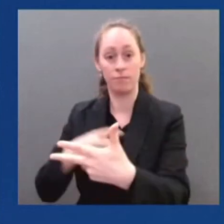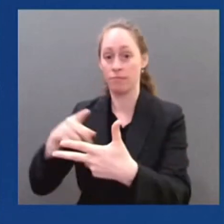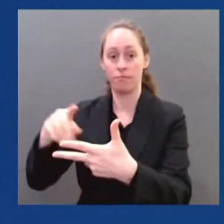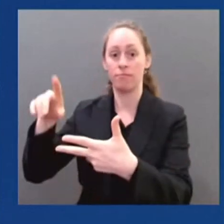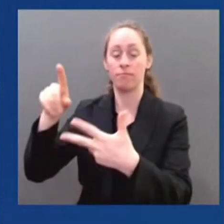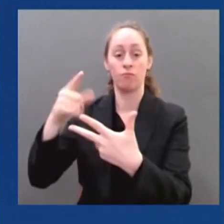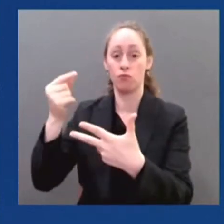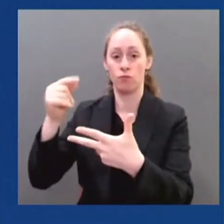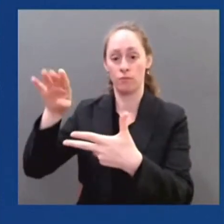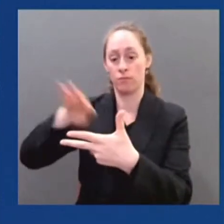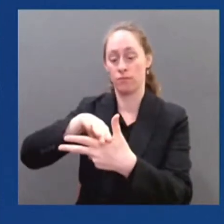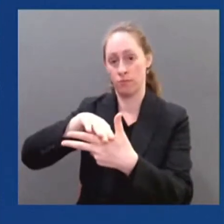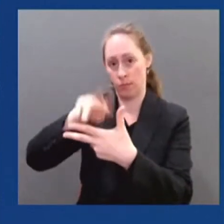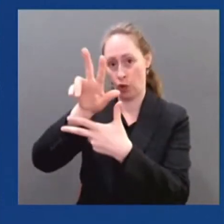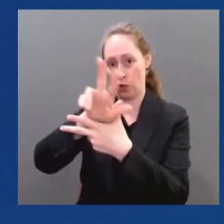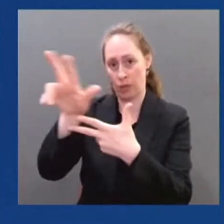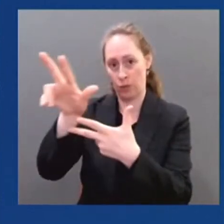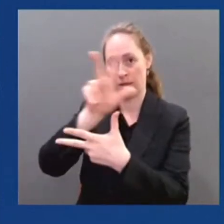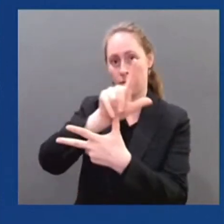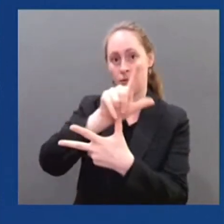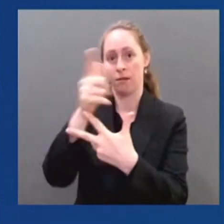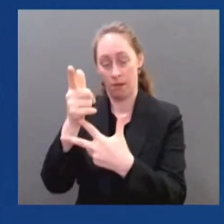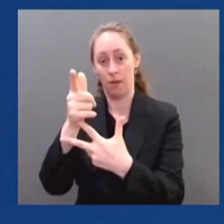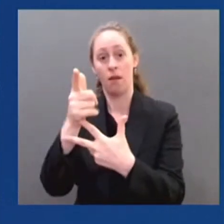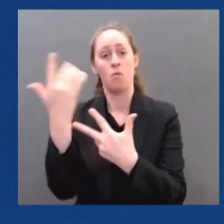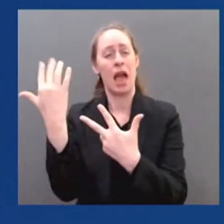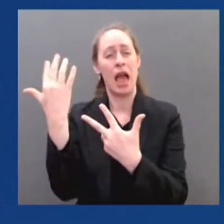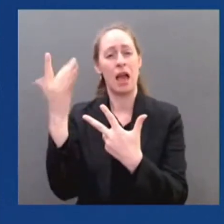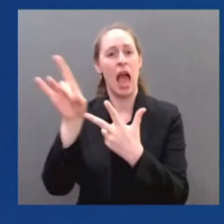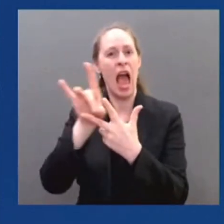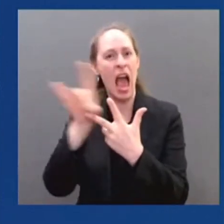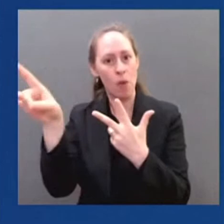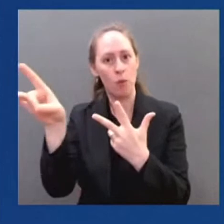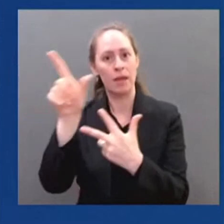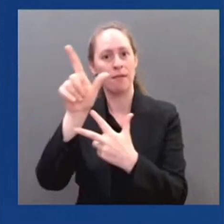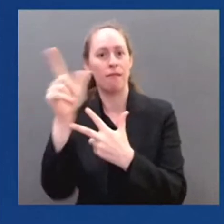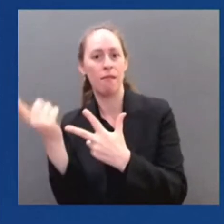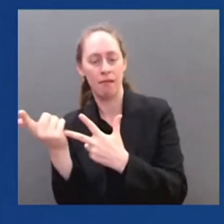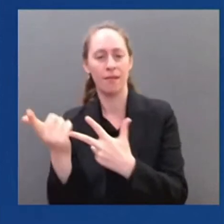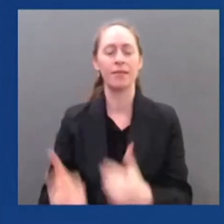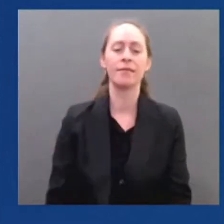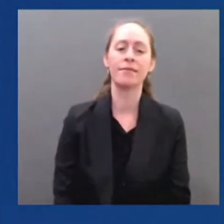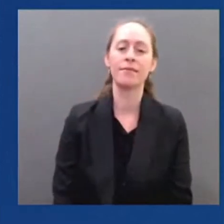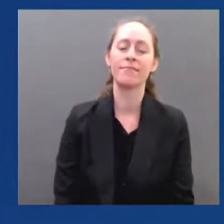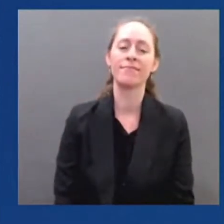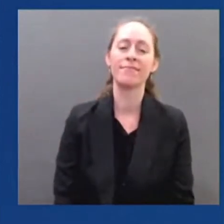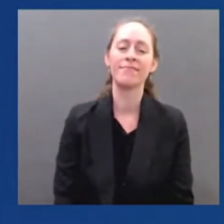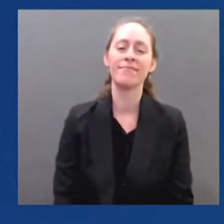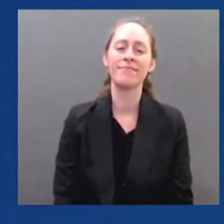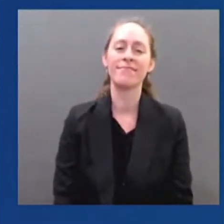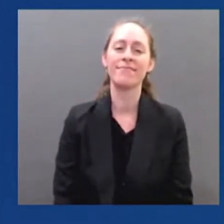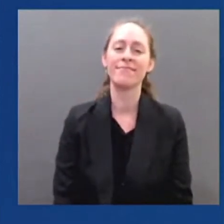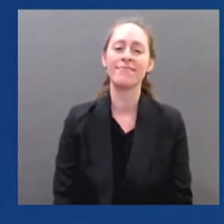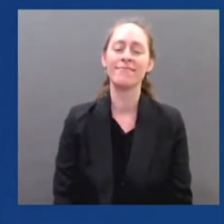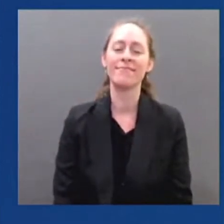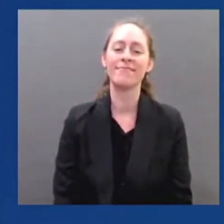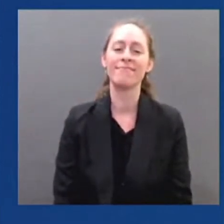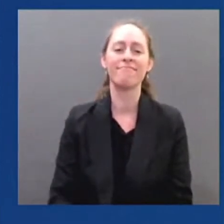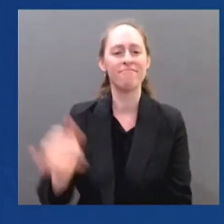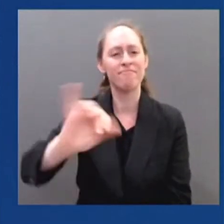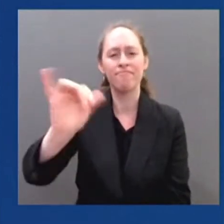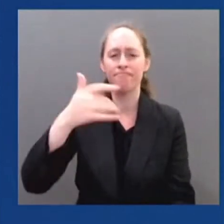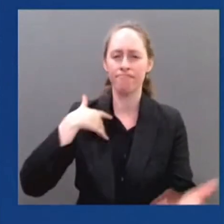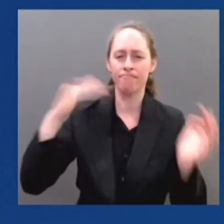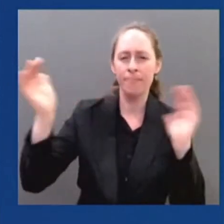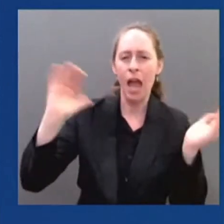bridging immunological situation indicated that the responses that were elicited by this vaccine